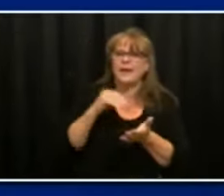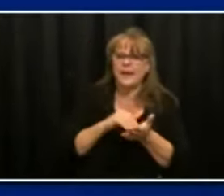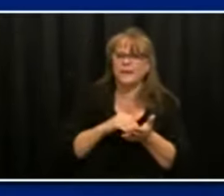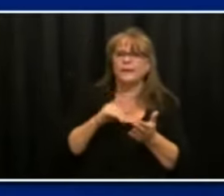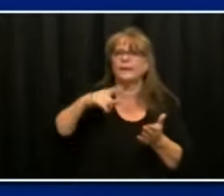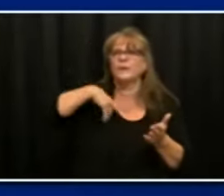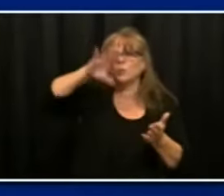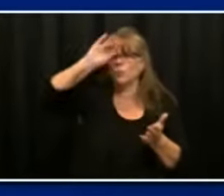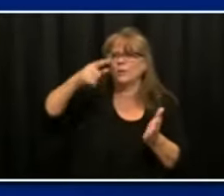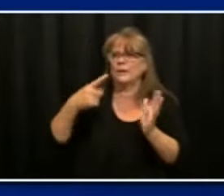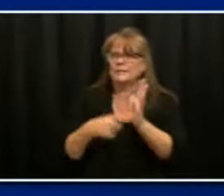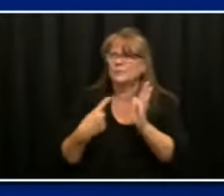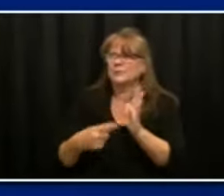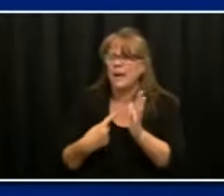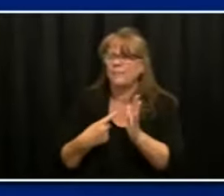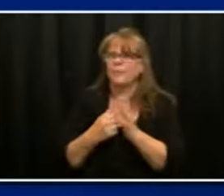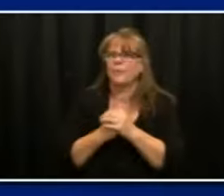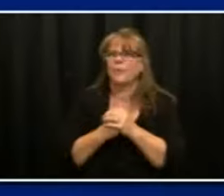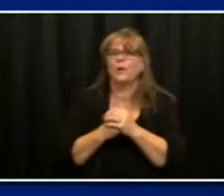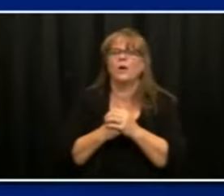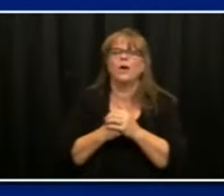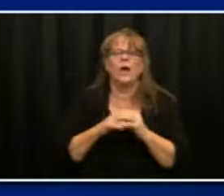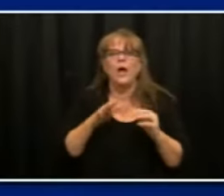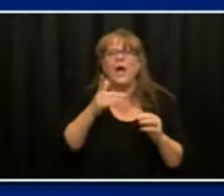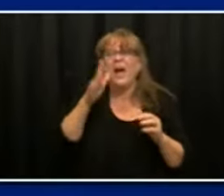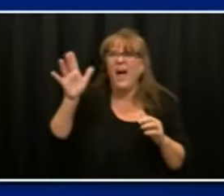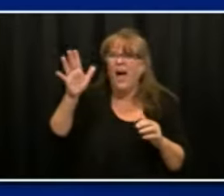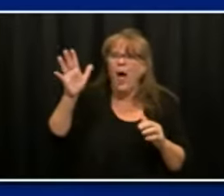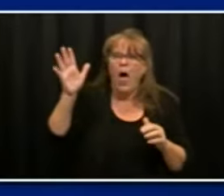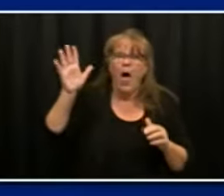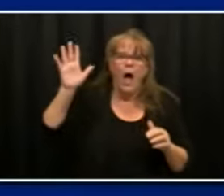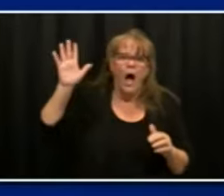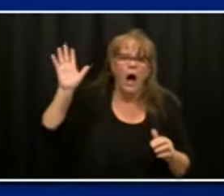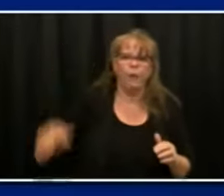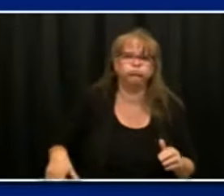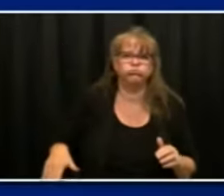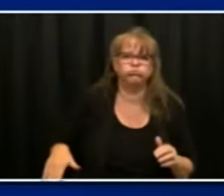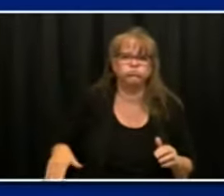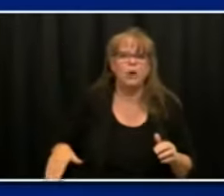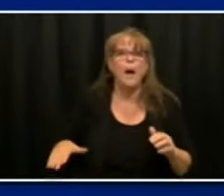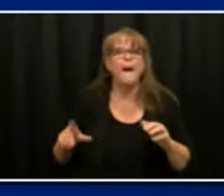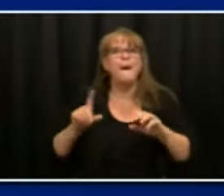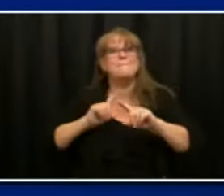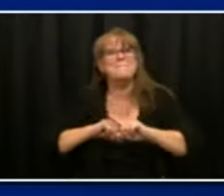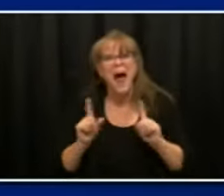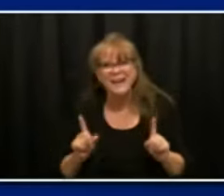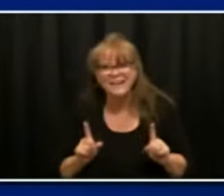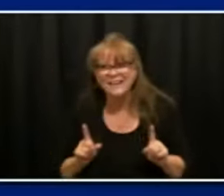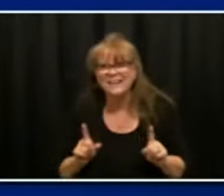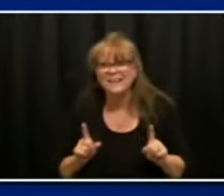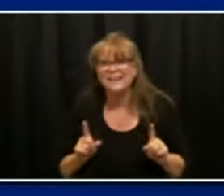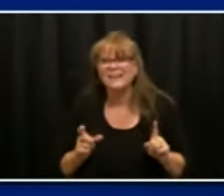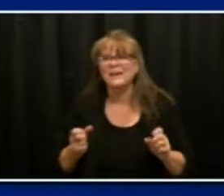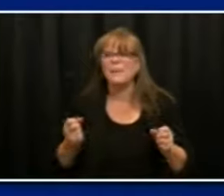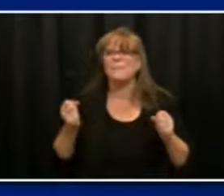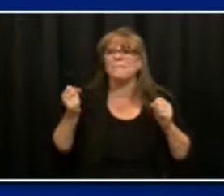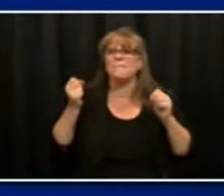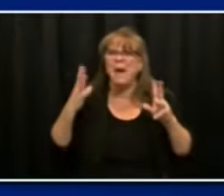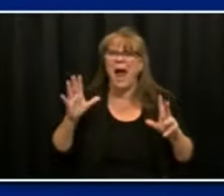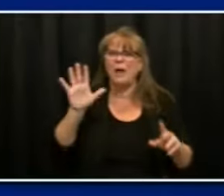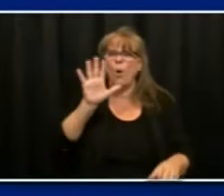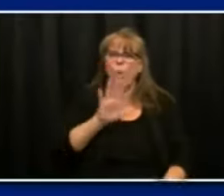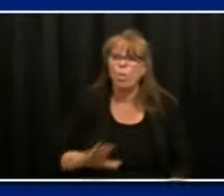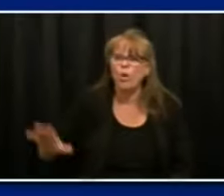have, but you know the extreme importance now in the next few weeks. But for the much greater number of Coloradans not watching this, and probably not reading